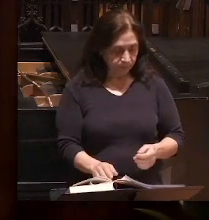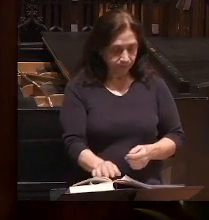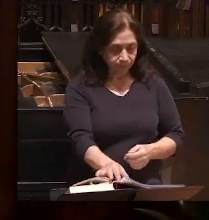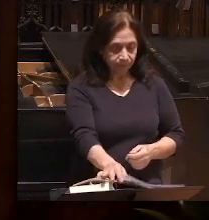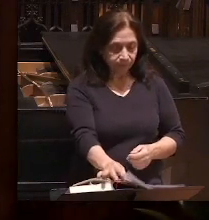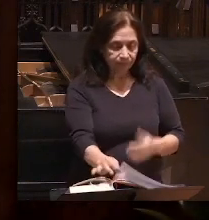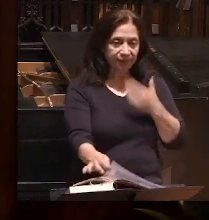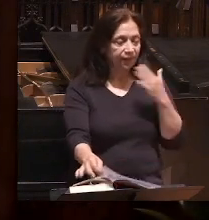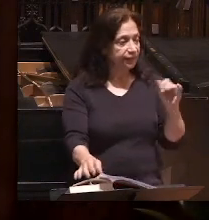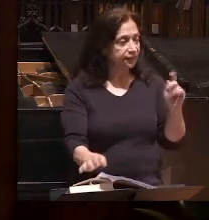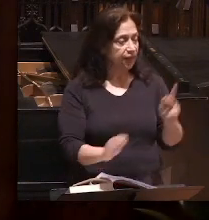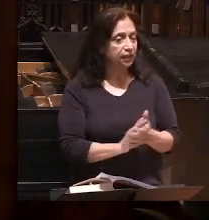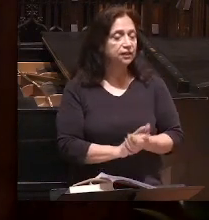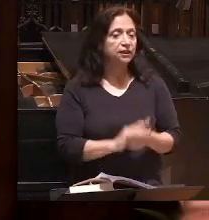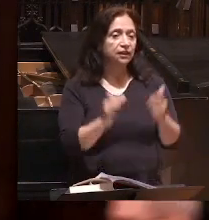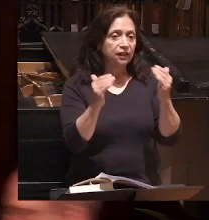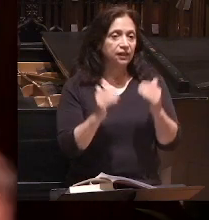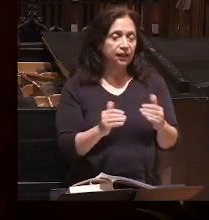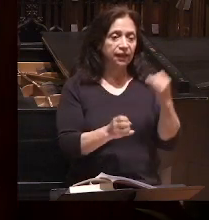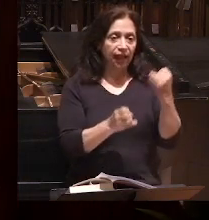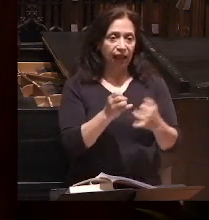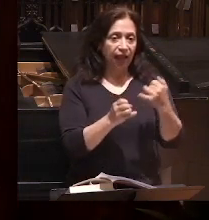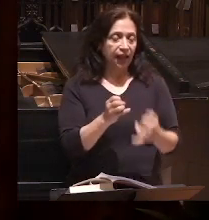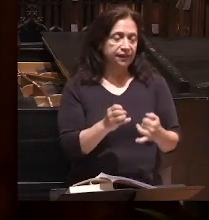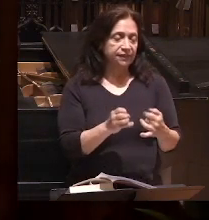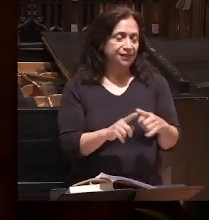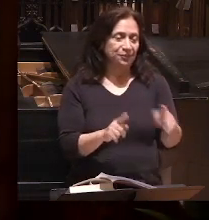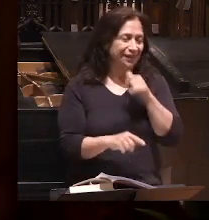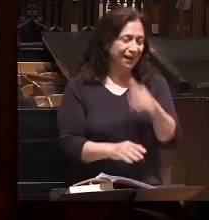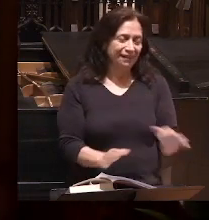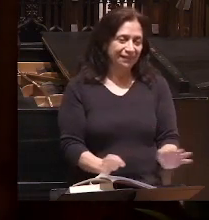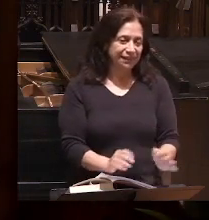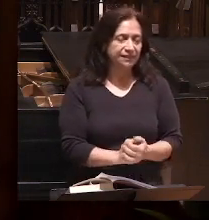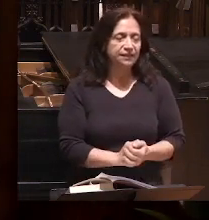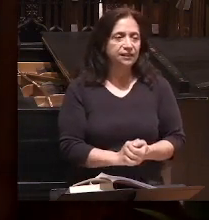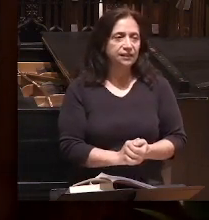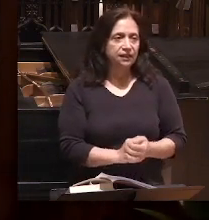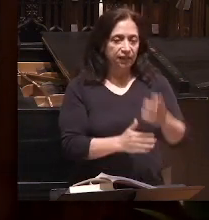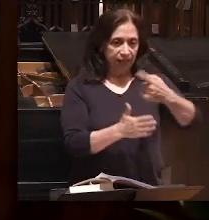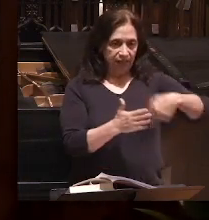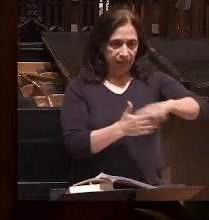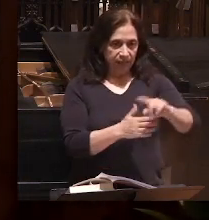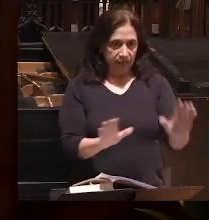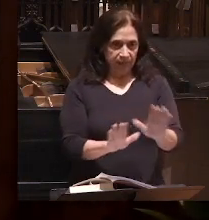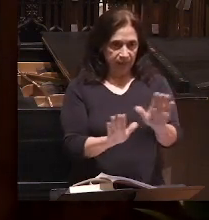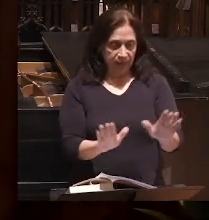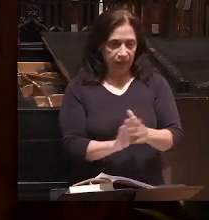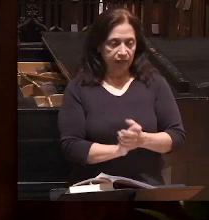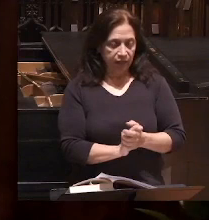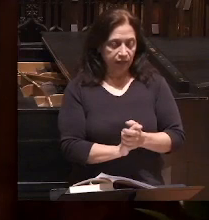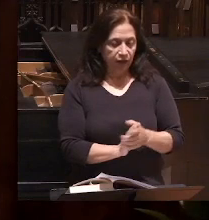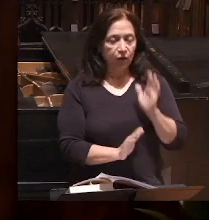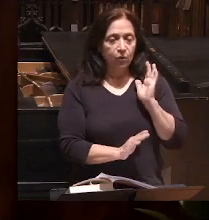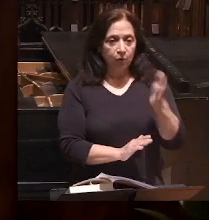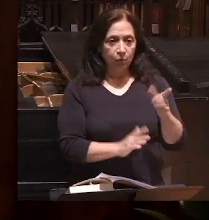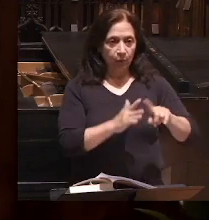Thank you, Jack. And then last but not least, next Sunday, we will